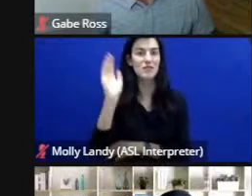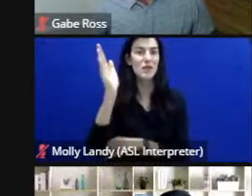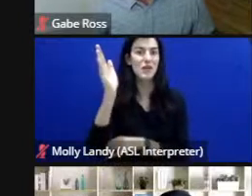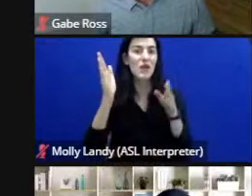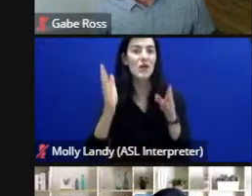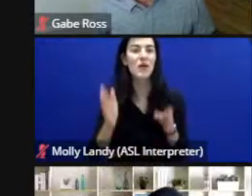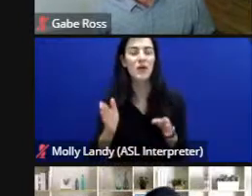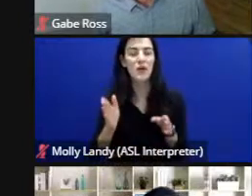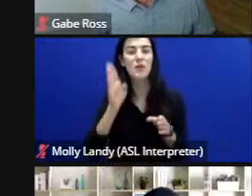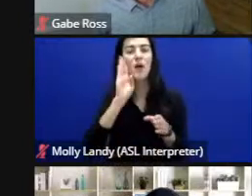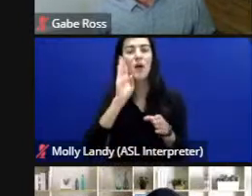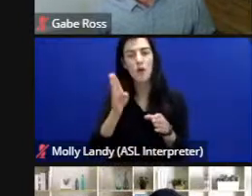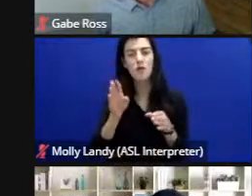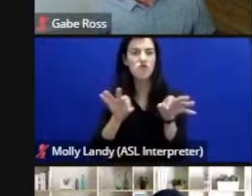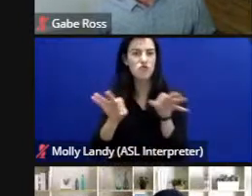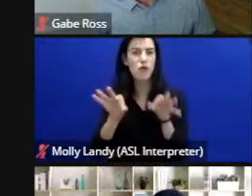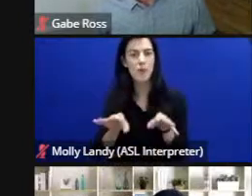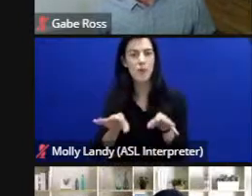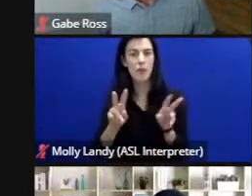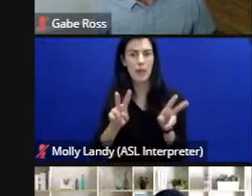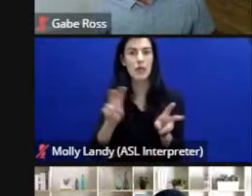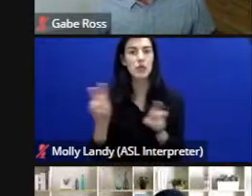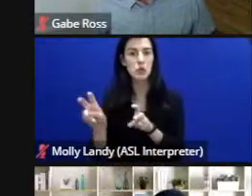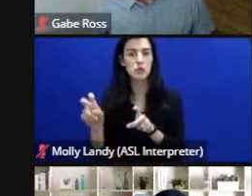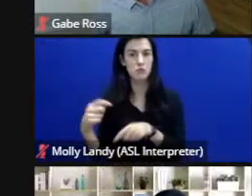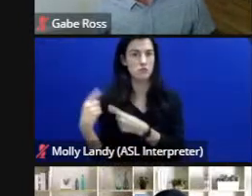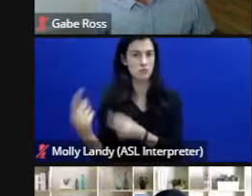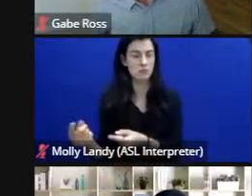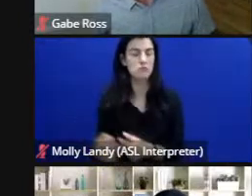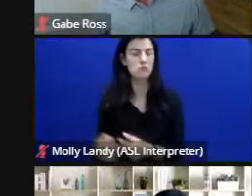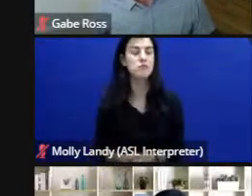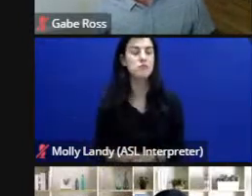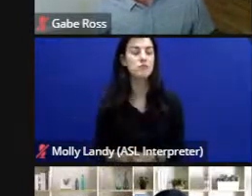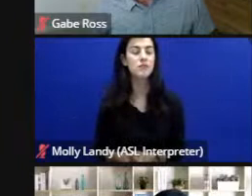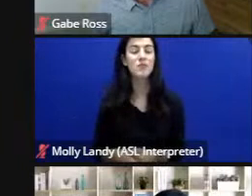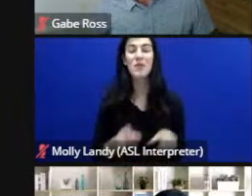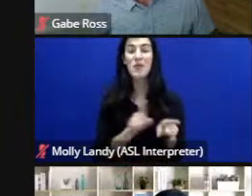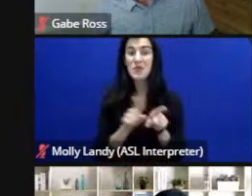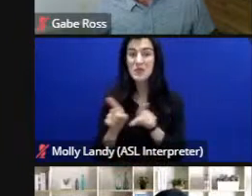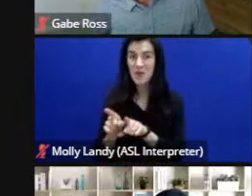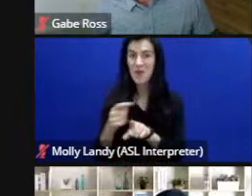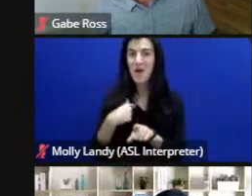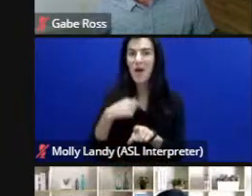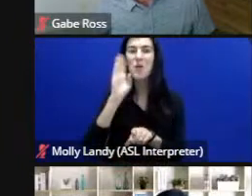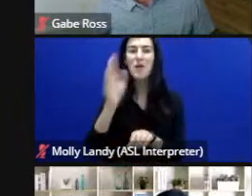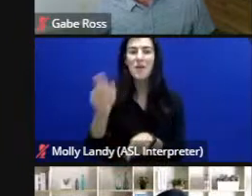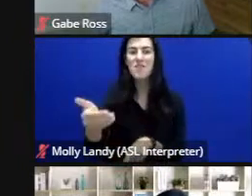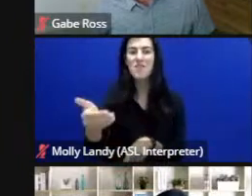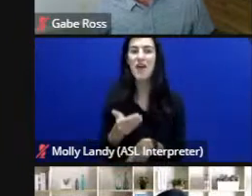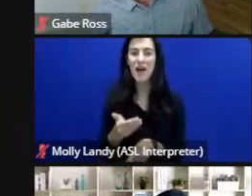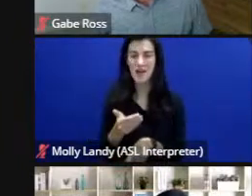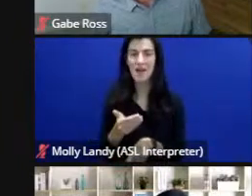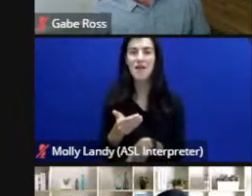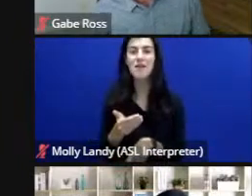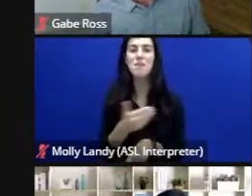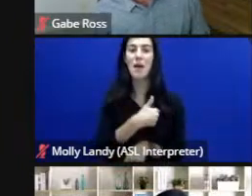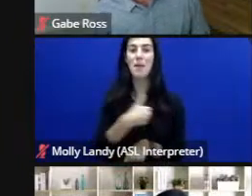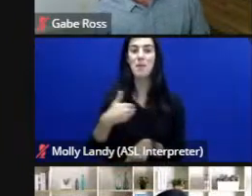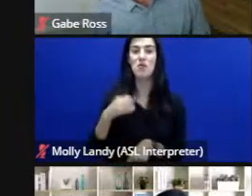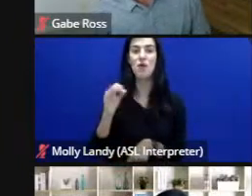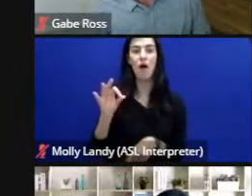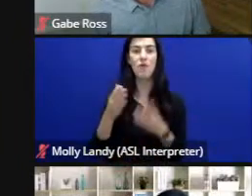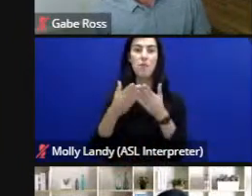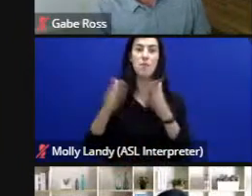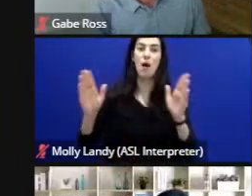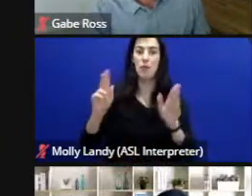this time want to invite members of the public who have joined us and would like to